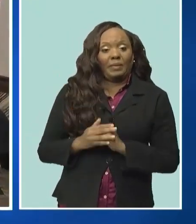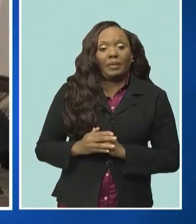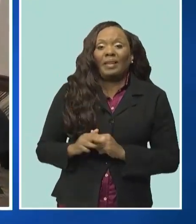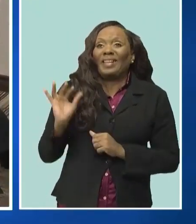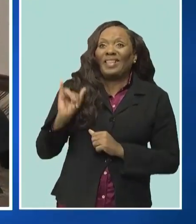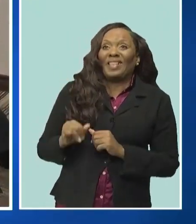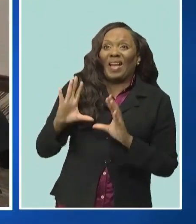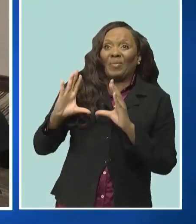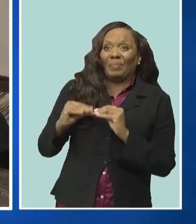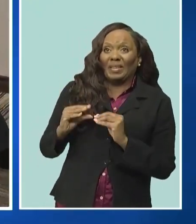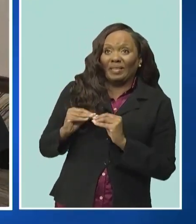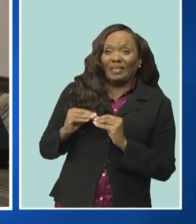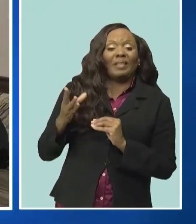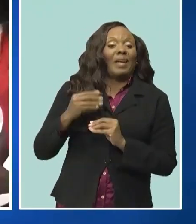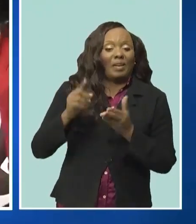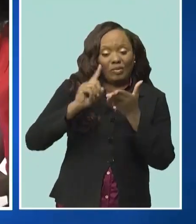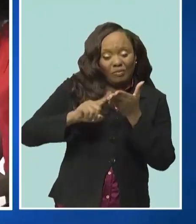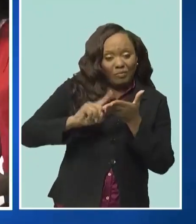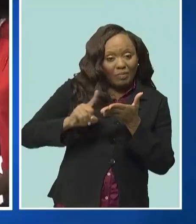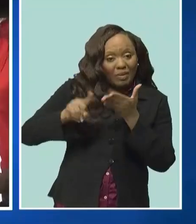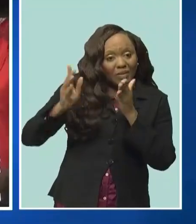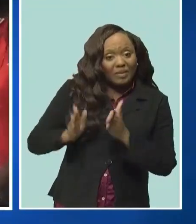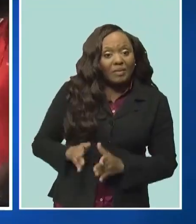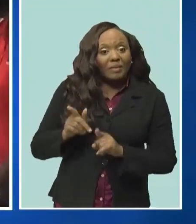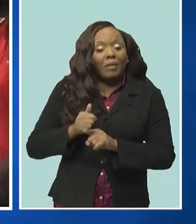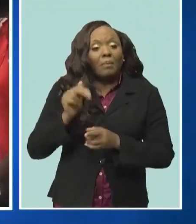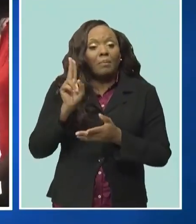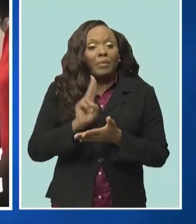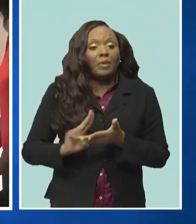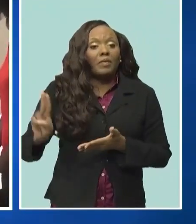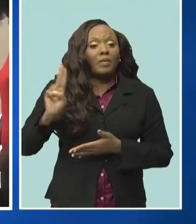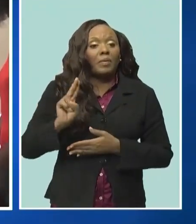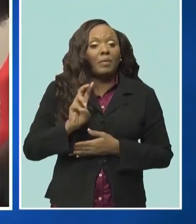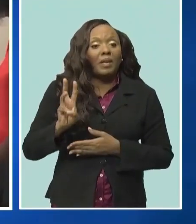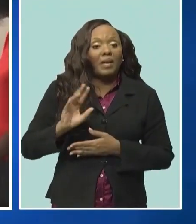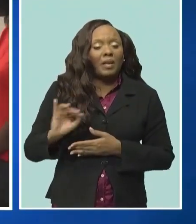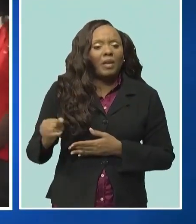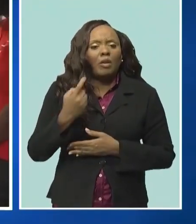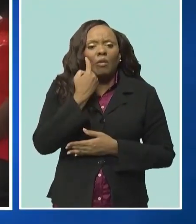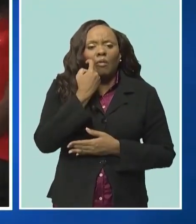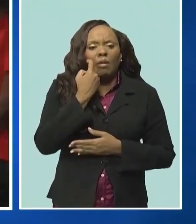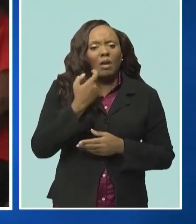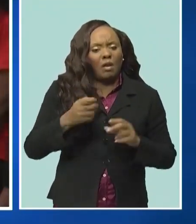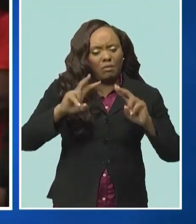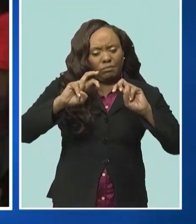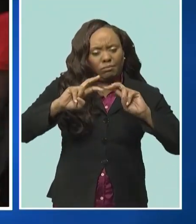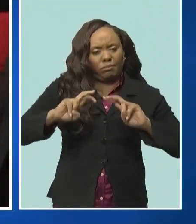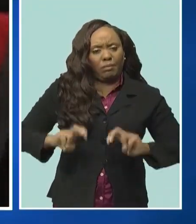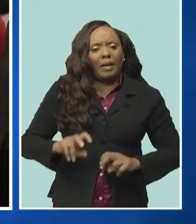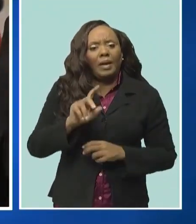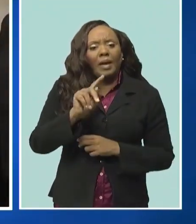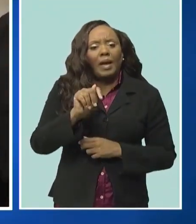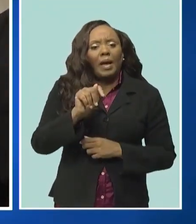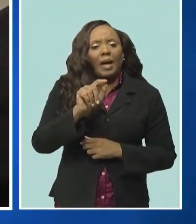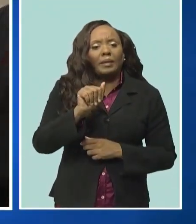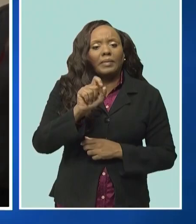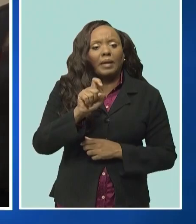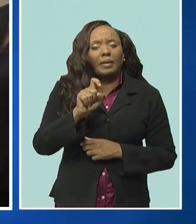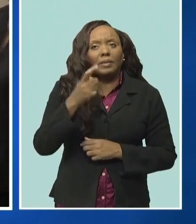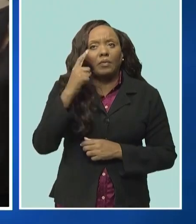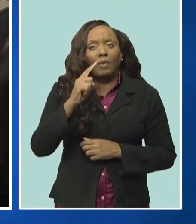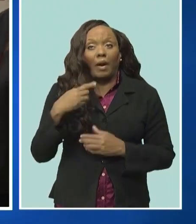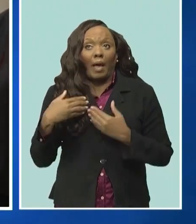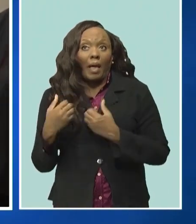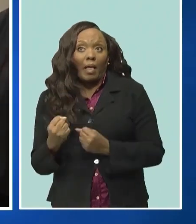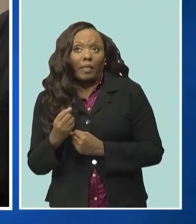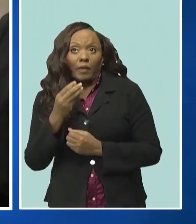and researchers from the University of the West Indies recently looked at the tax structure for healthier foods versus unhealthy